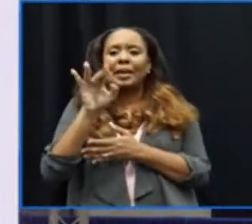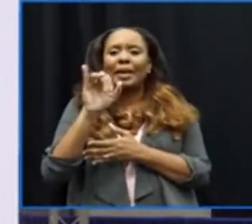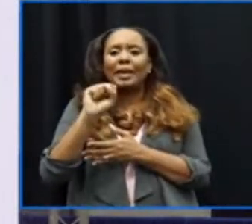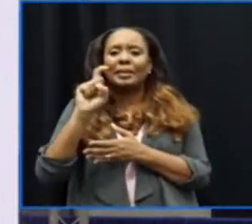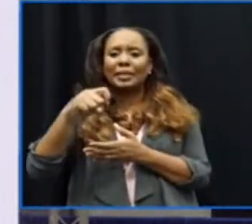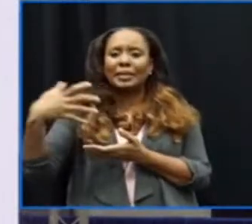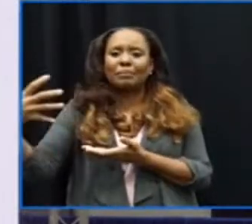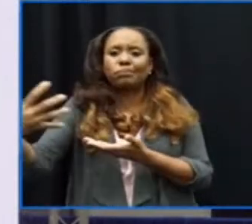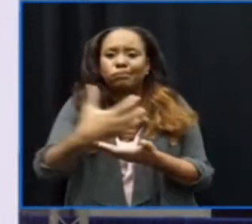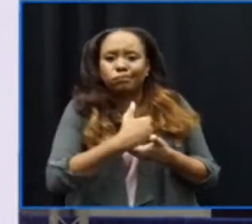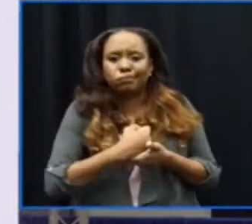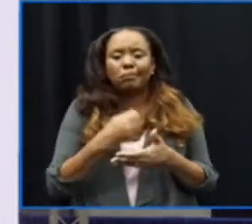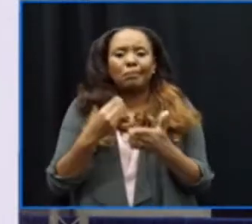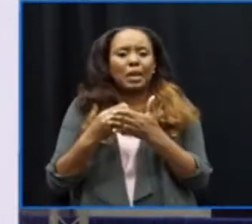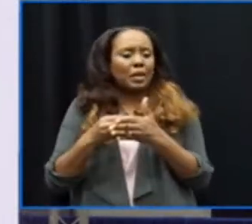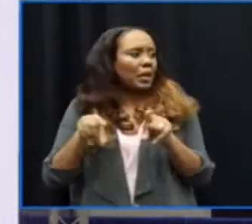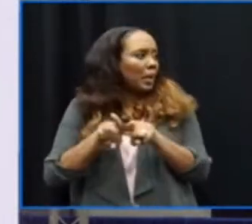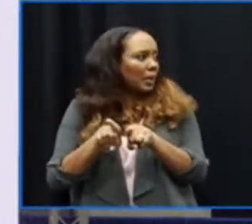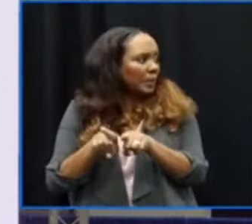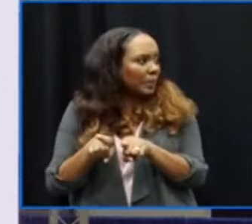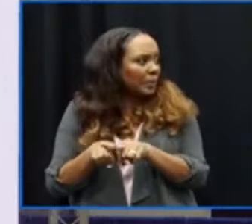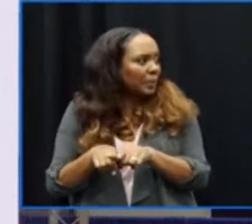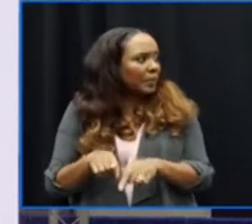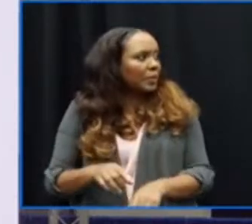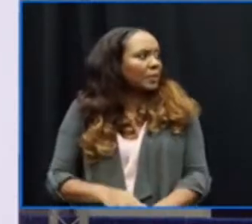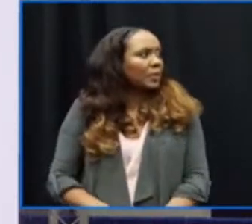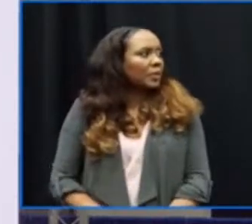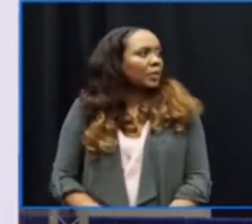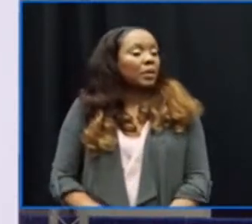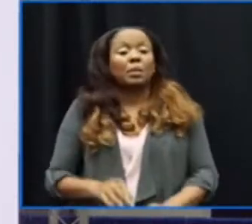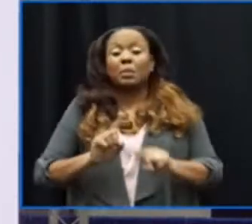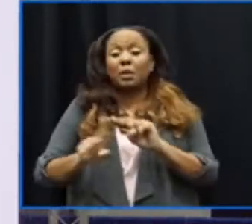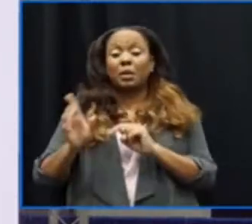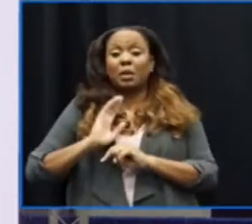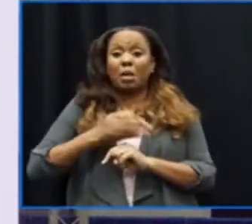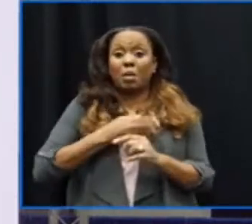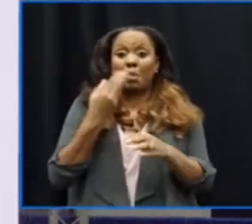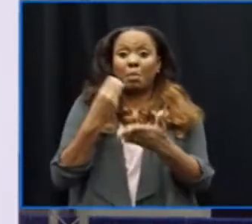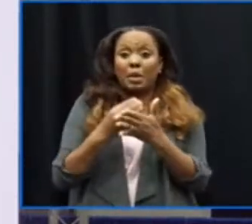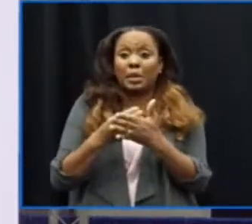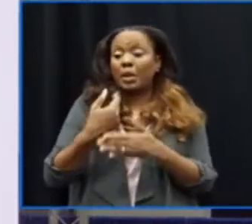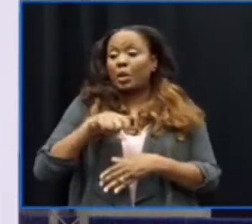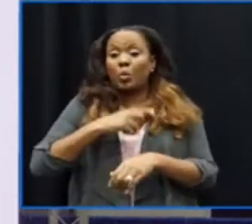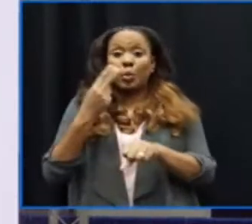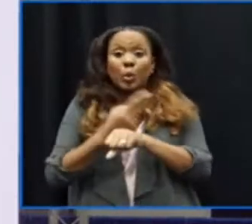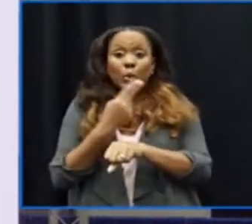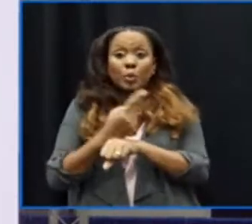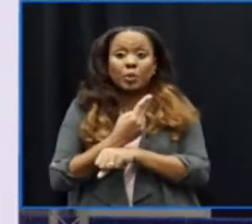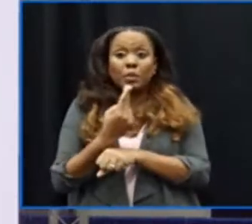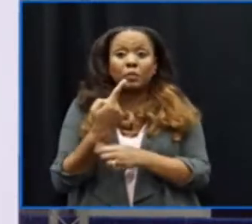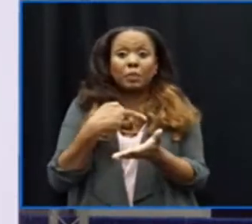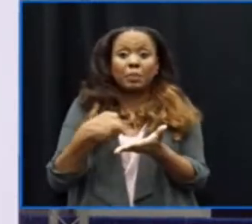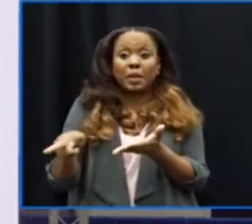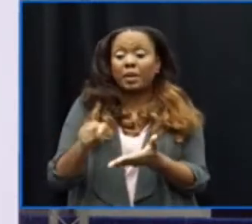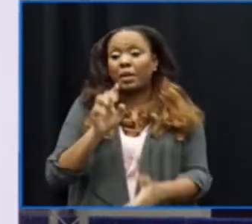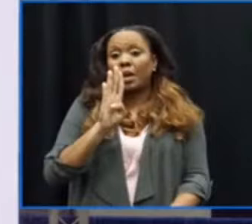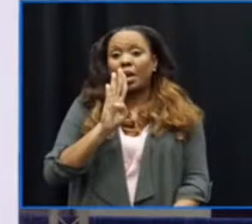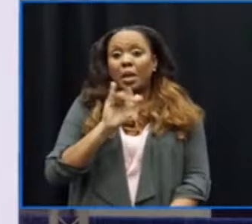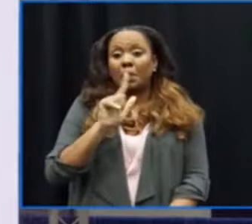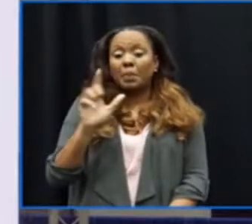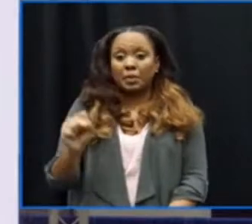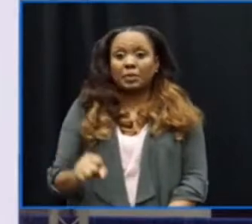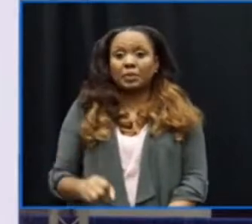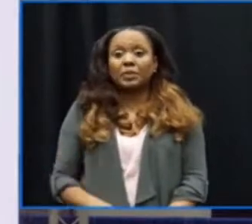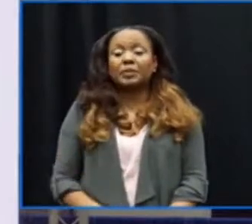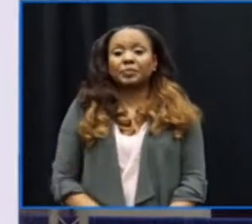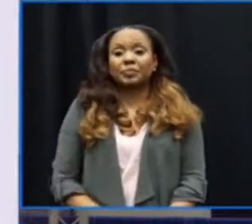all of it, has been needed to help pay benefits. And the green section, which is the assets, all